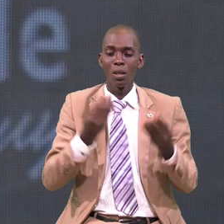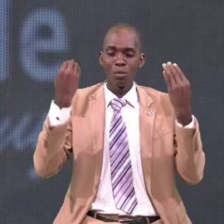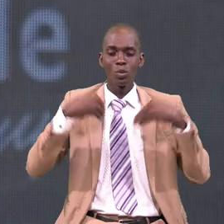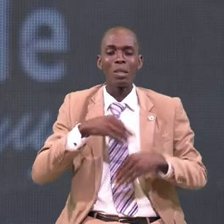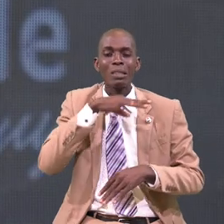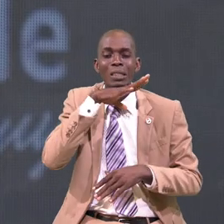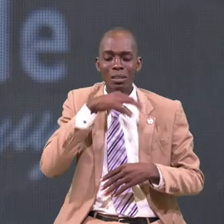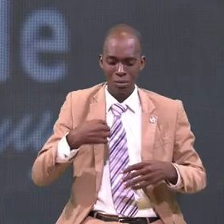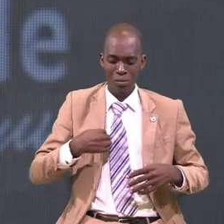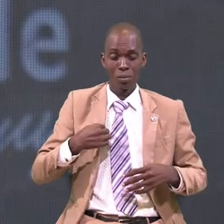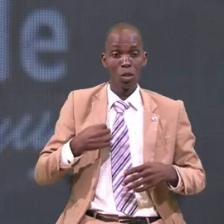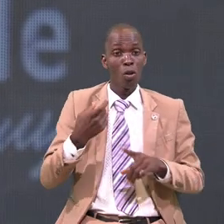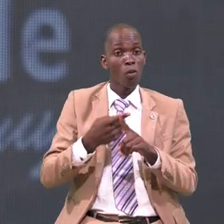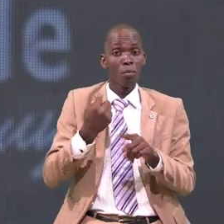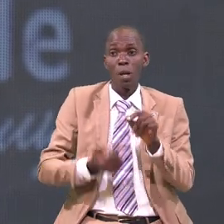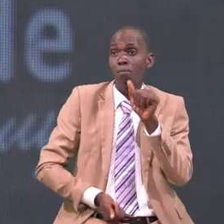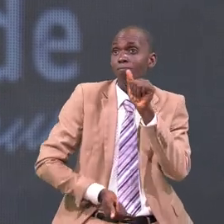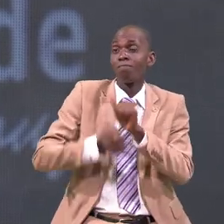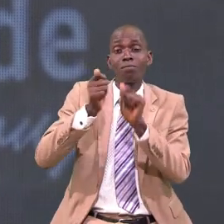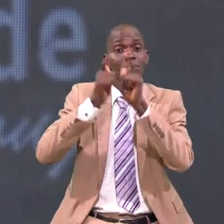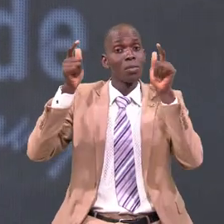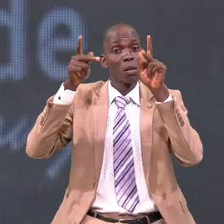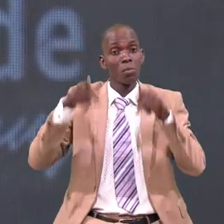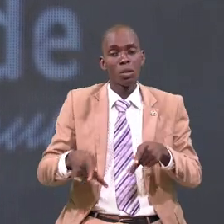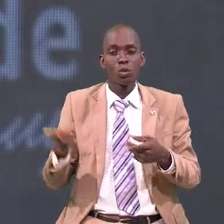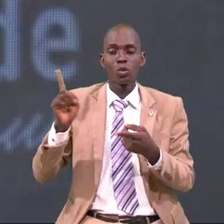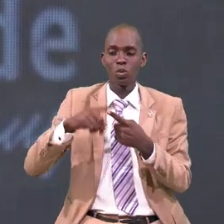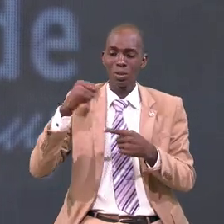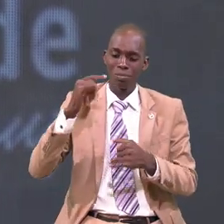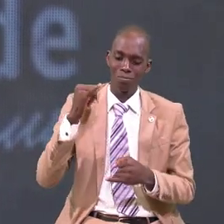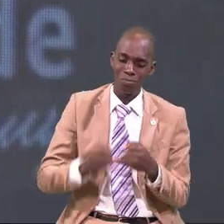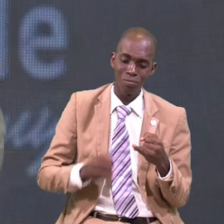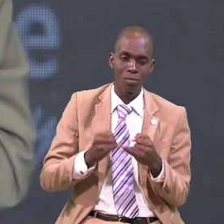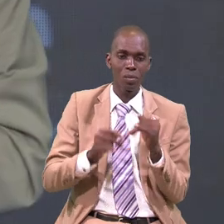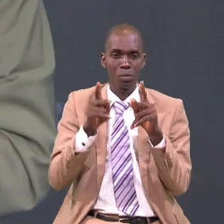greatest of them even to the least of them.